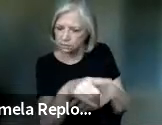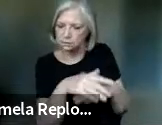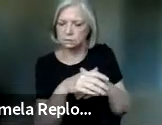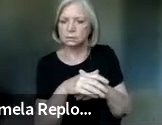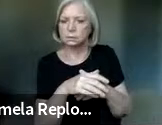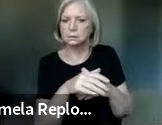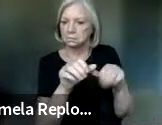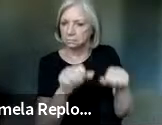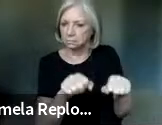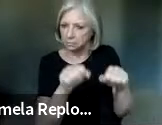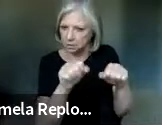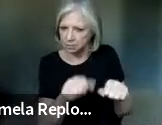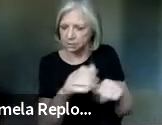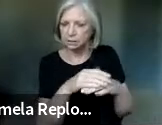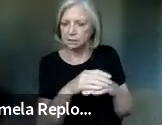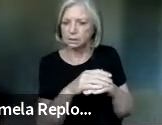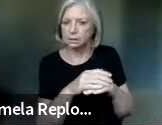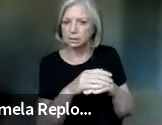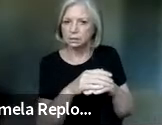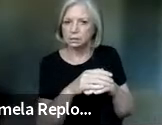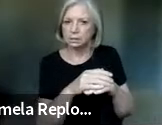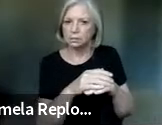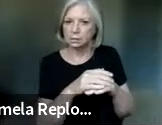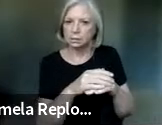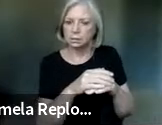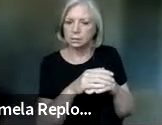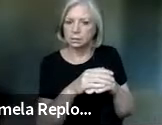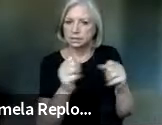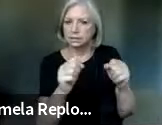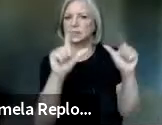If we can advance it to slide 34.